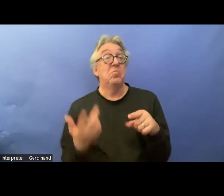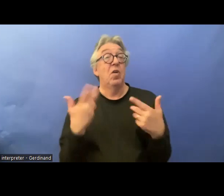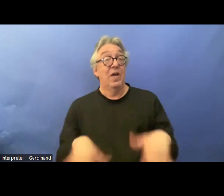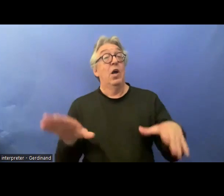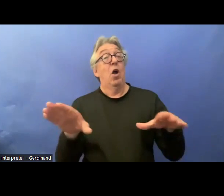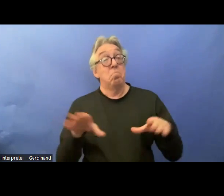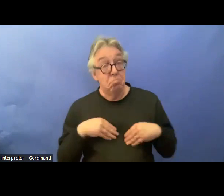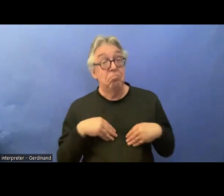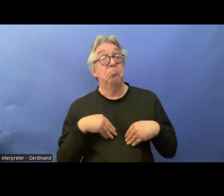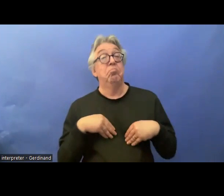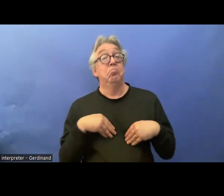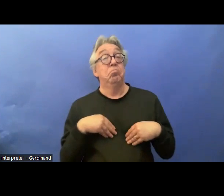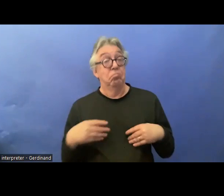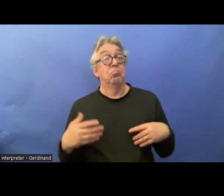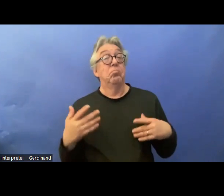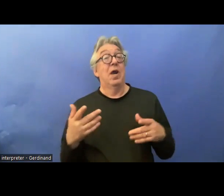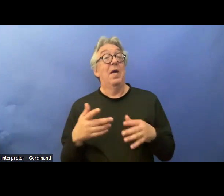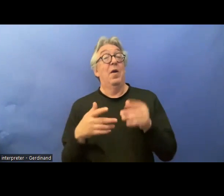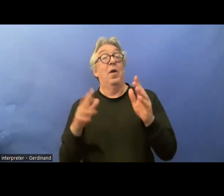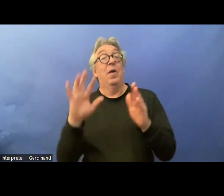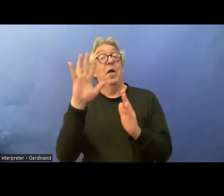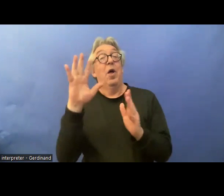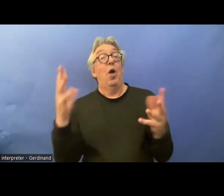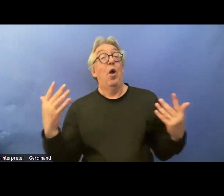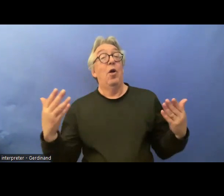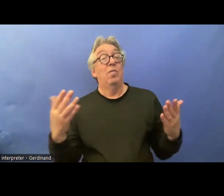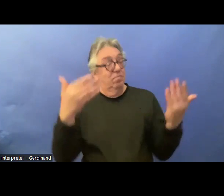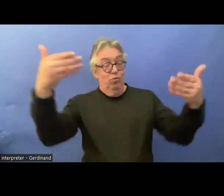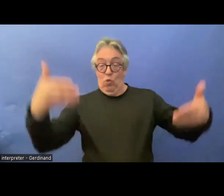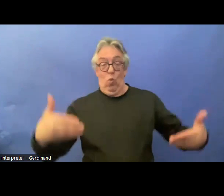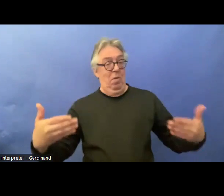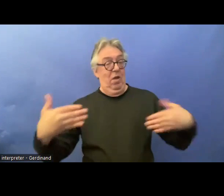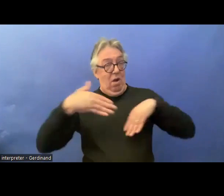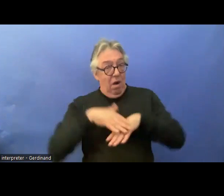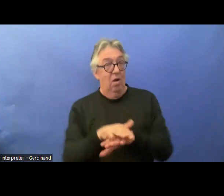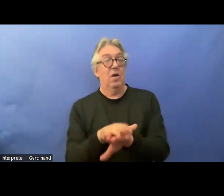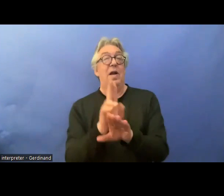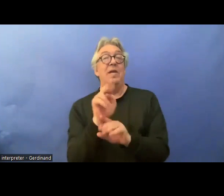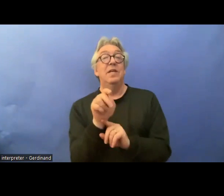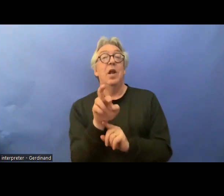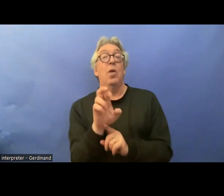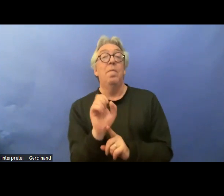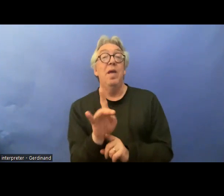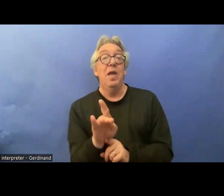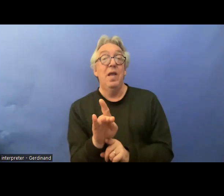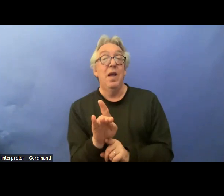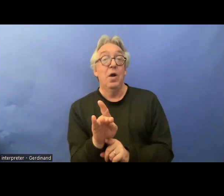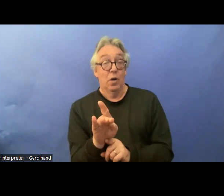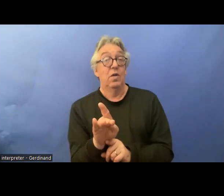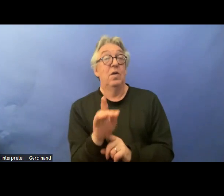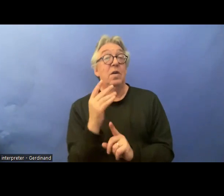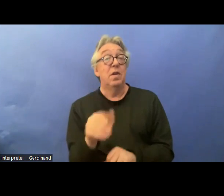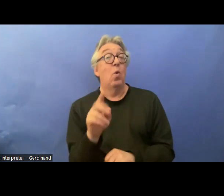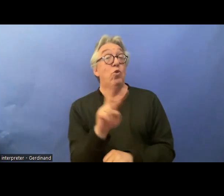we found that the countries that have adopted this merged template of HNRP, the number of days that required